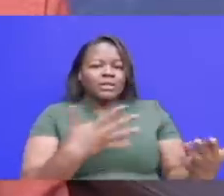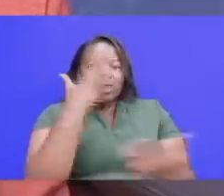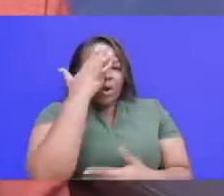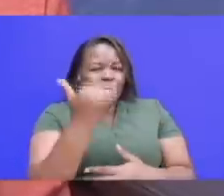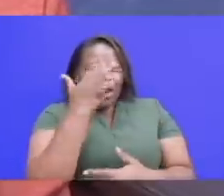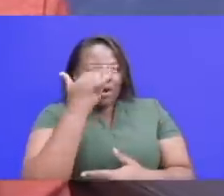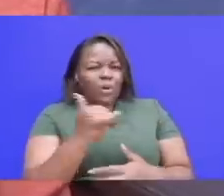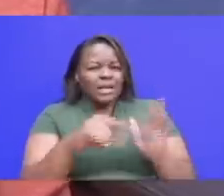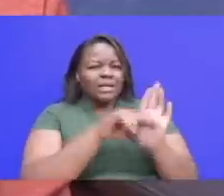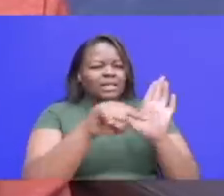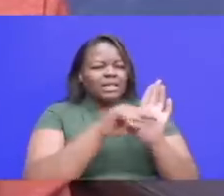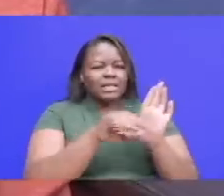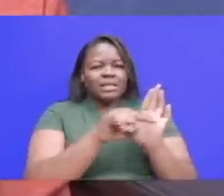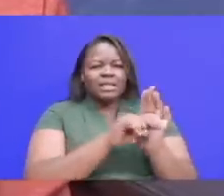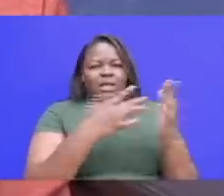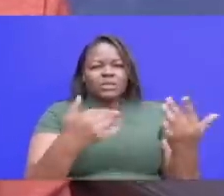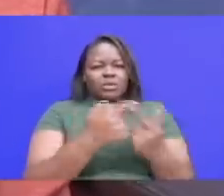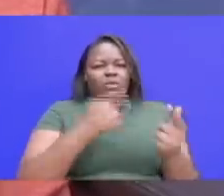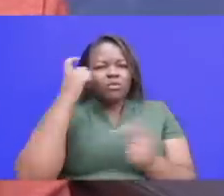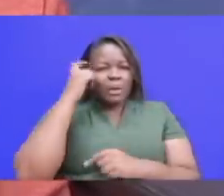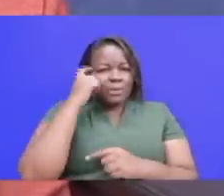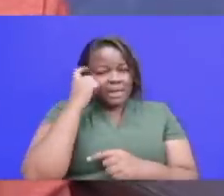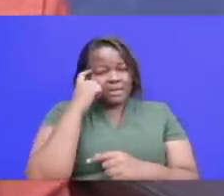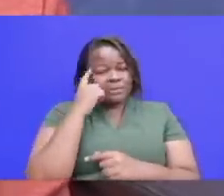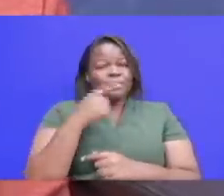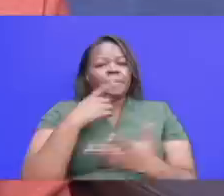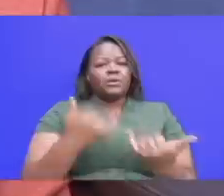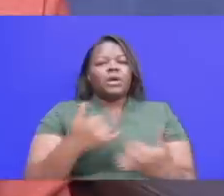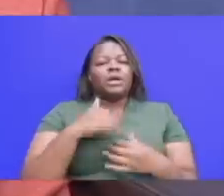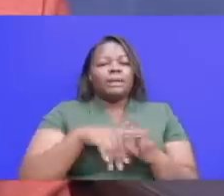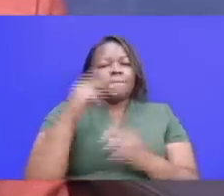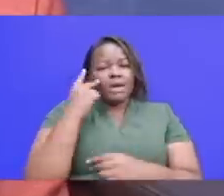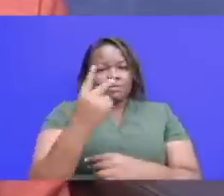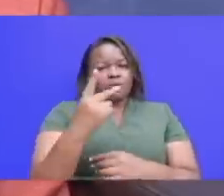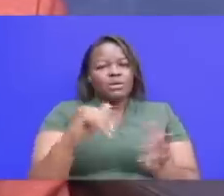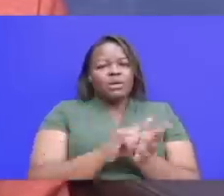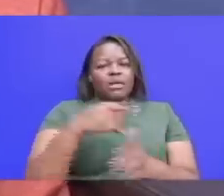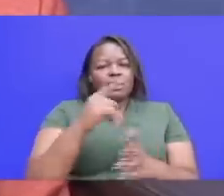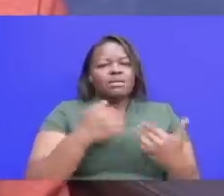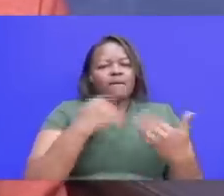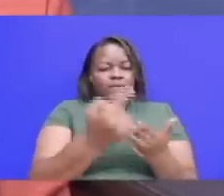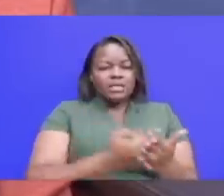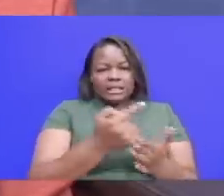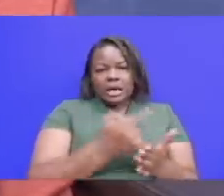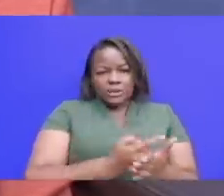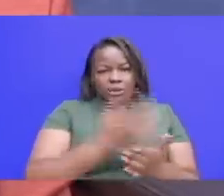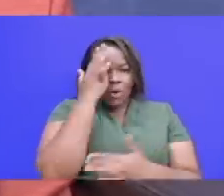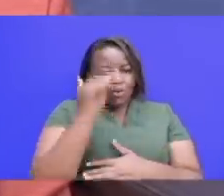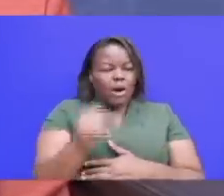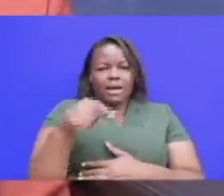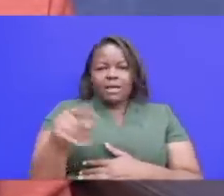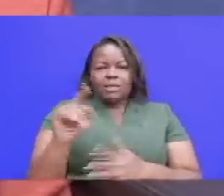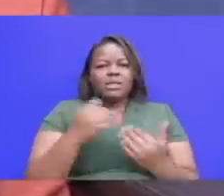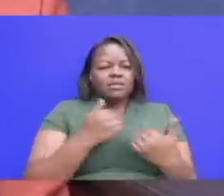the negative things are coming to their minds? It must have been, in my view, they must have had this discussion. Why is it that they are the ones who are going to